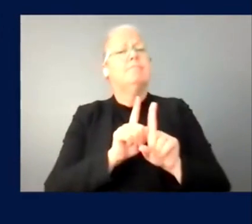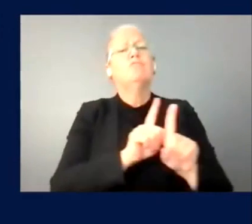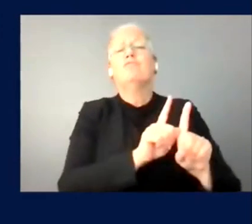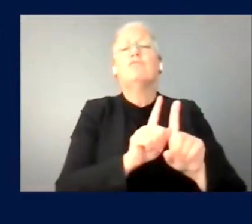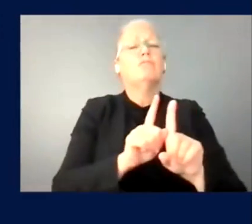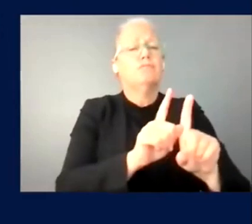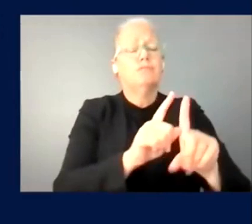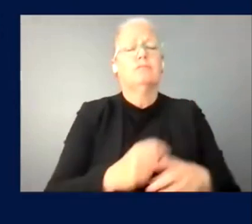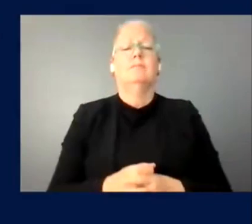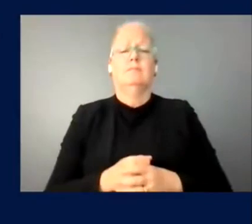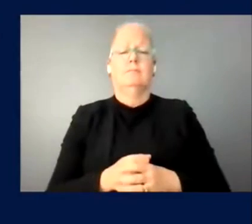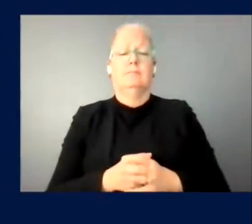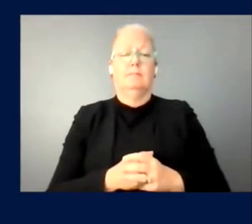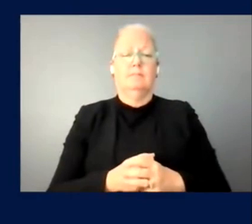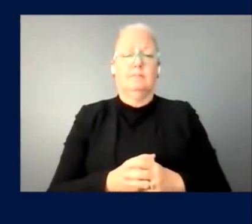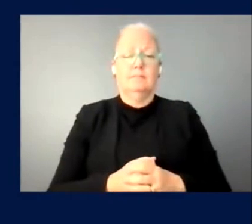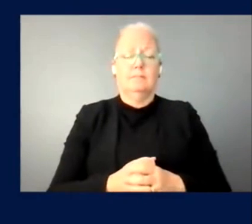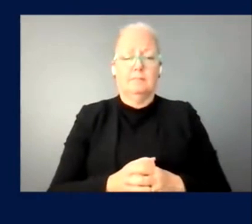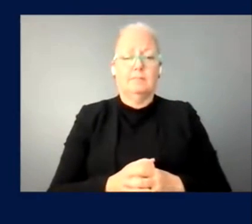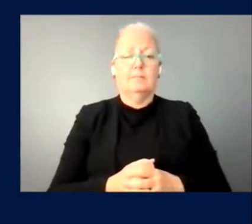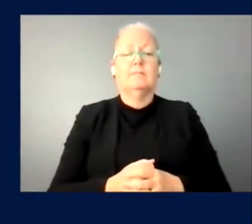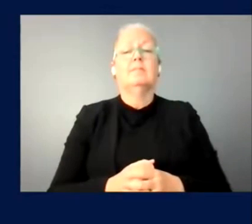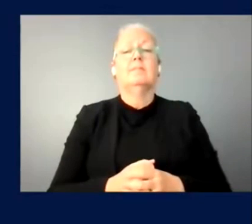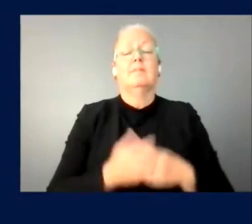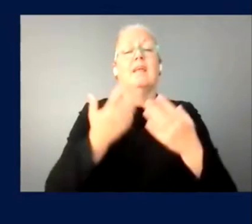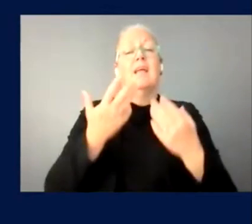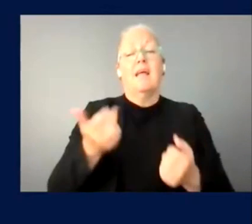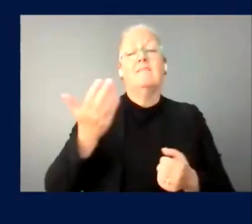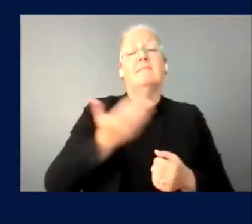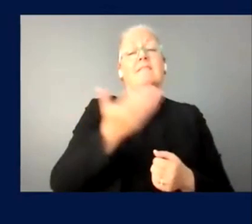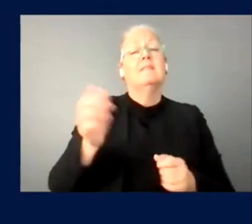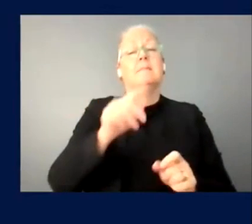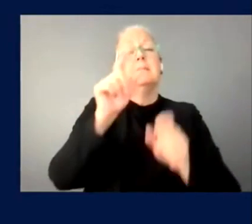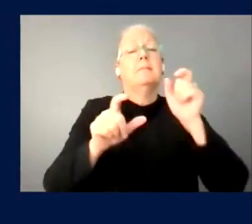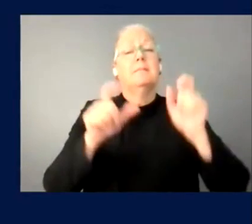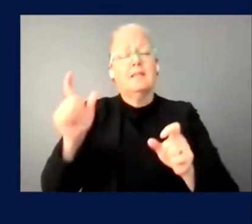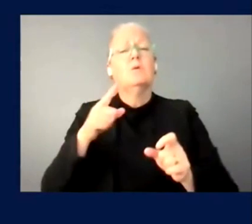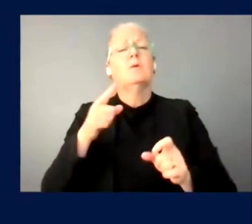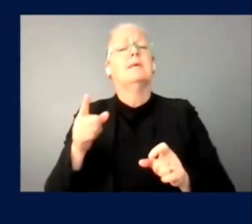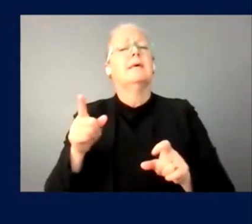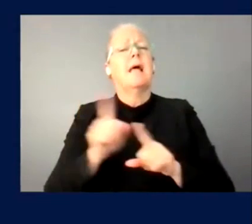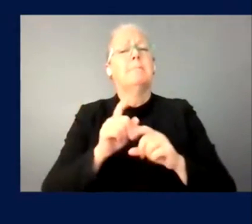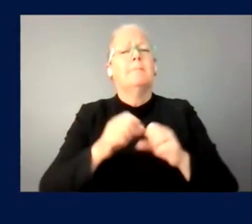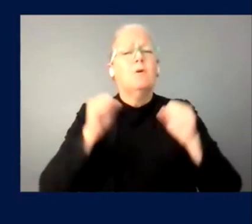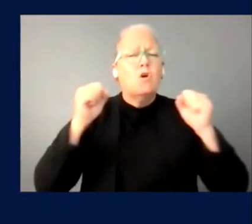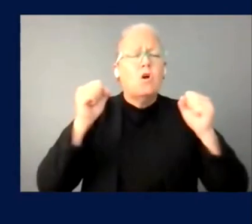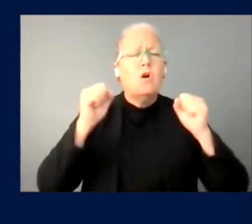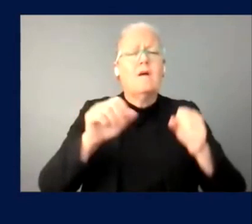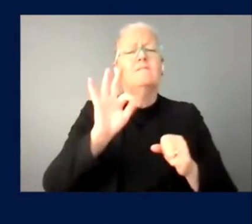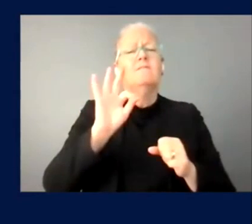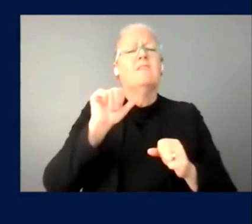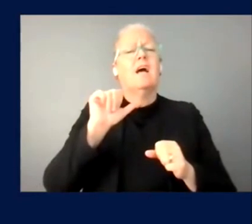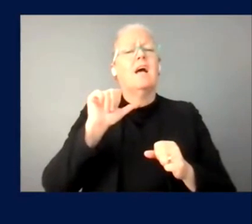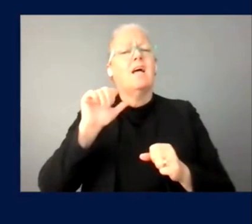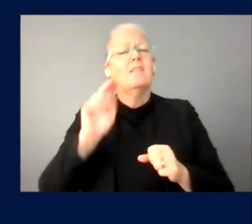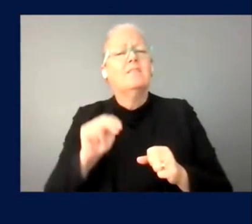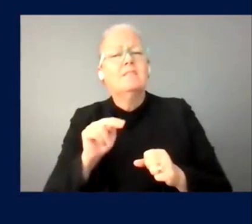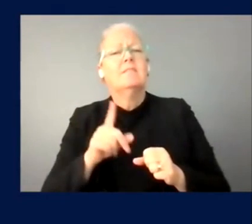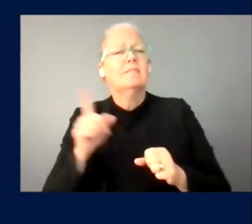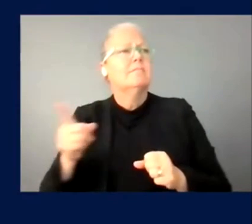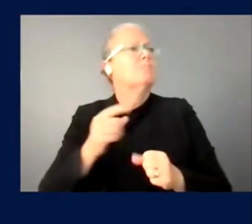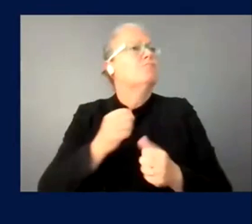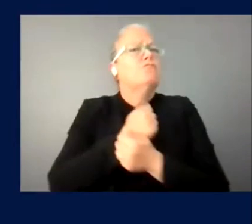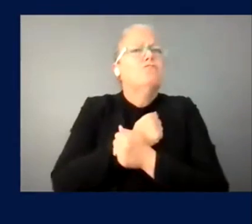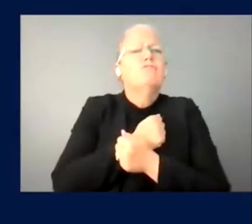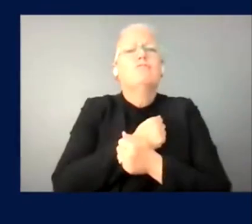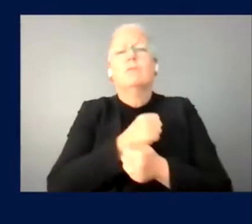bit about fans with mental health issues later from our fan with OCD. And this list is obviously not